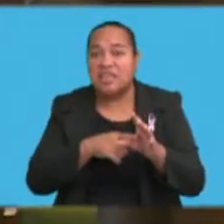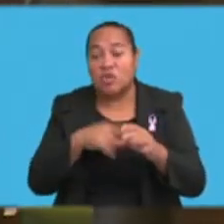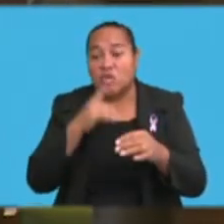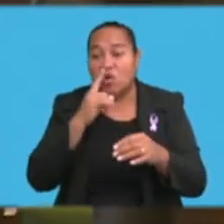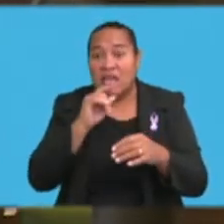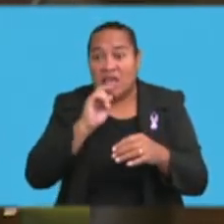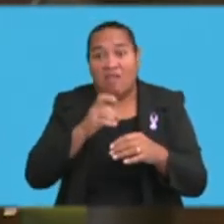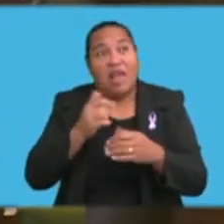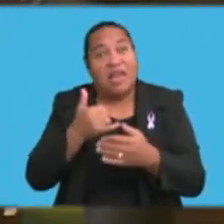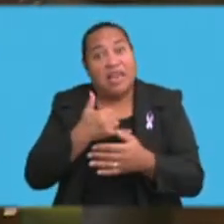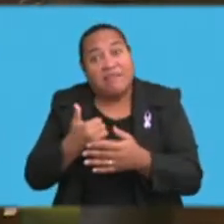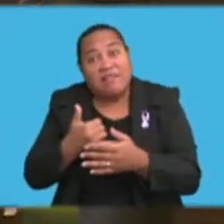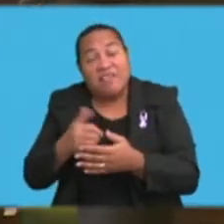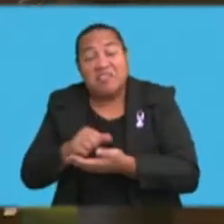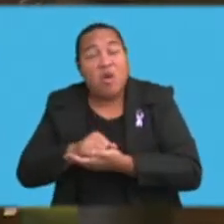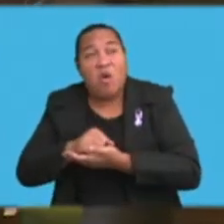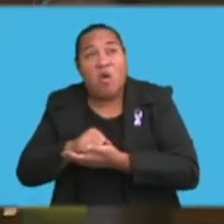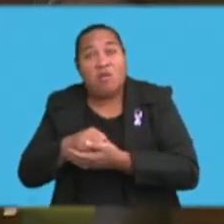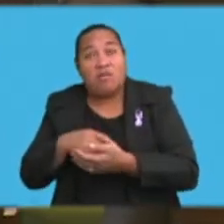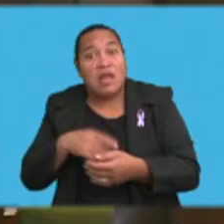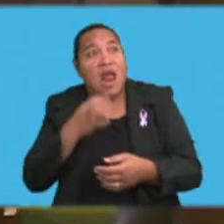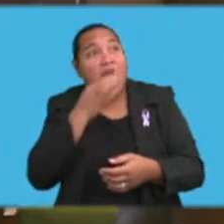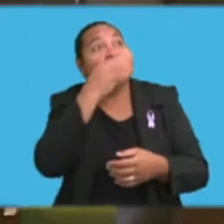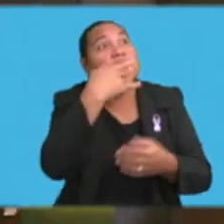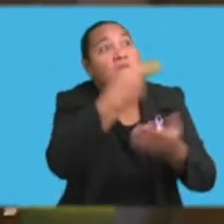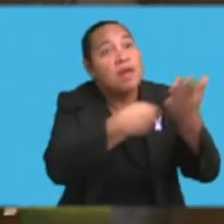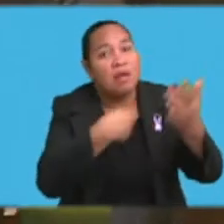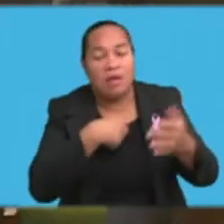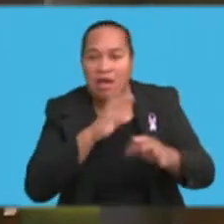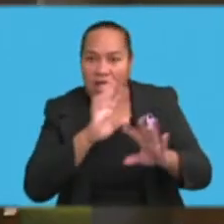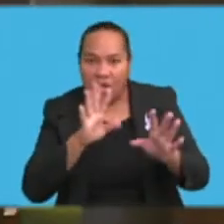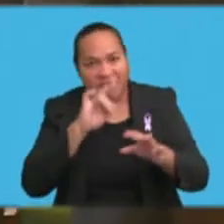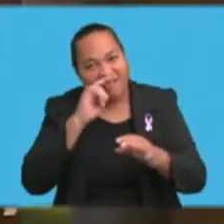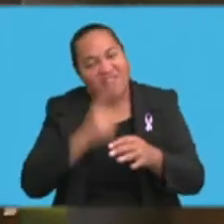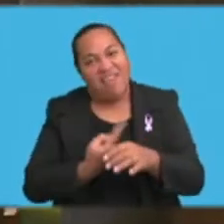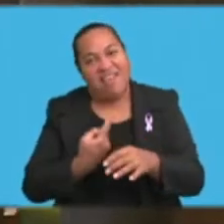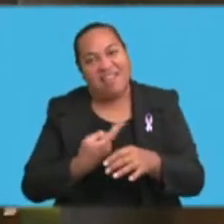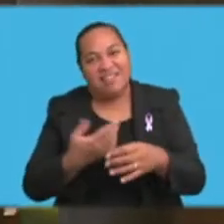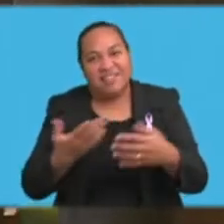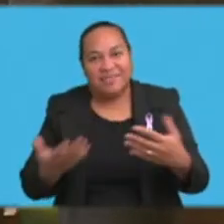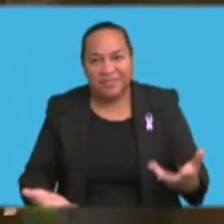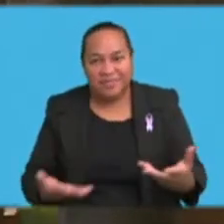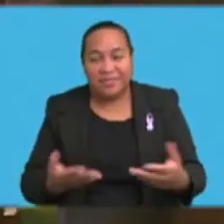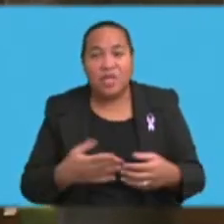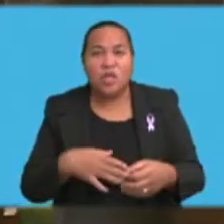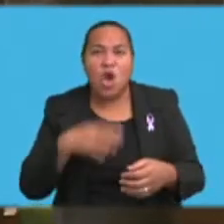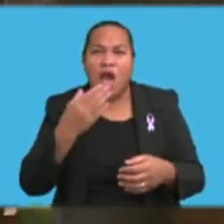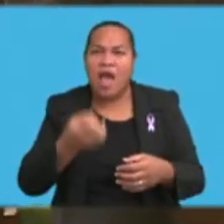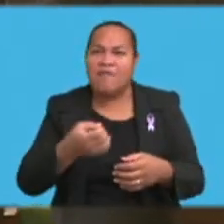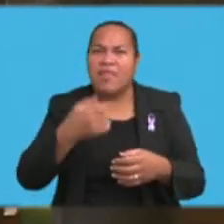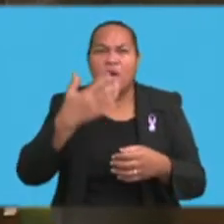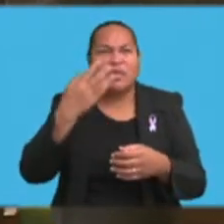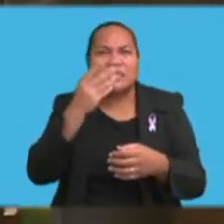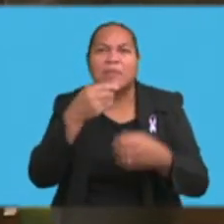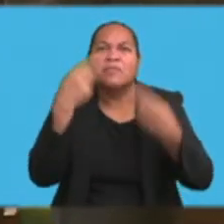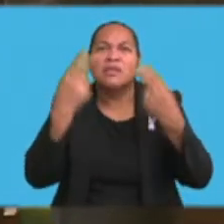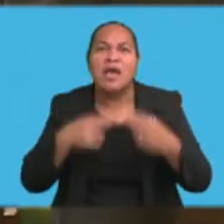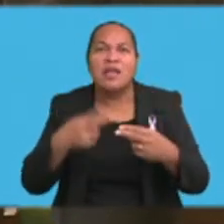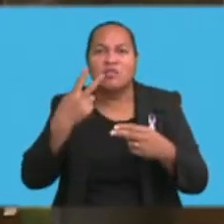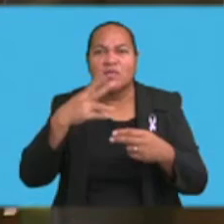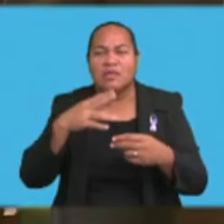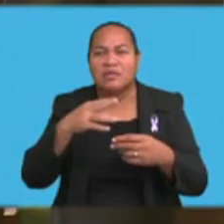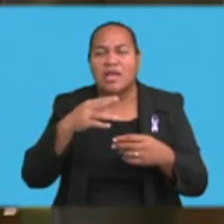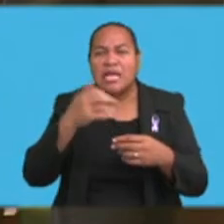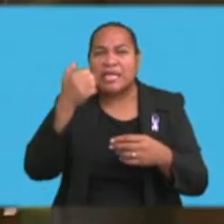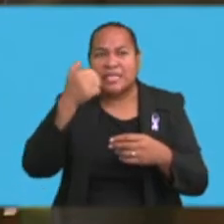workers' compensation case can be dealt with. In 2017, there were 7 workplace deaths. In 2016,